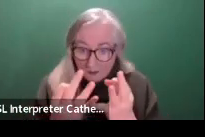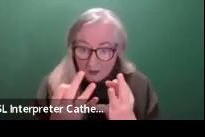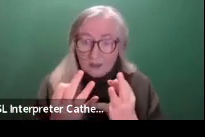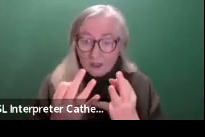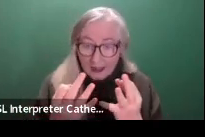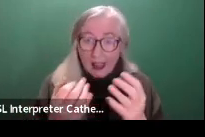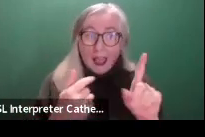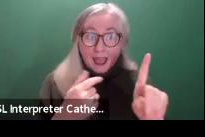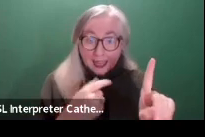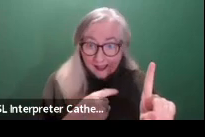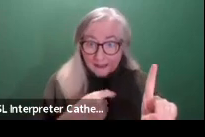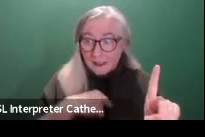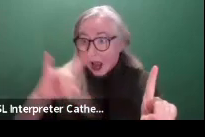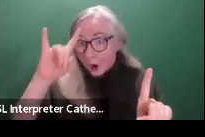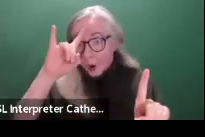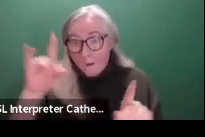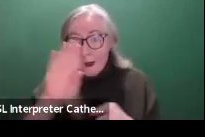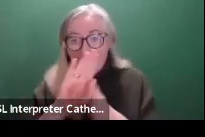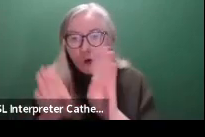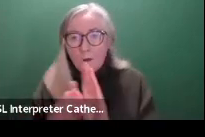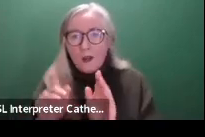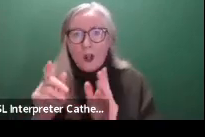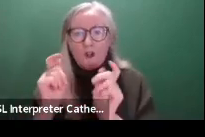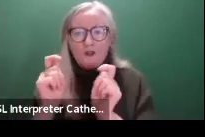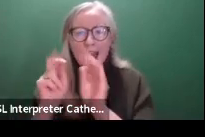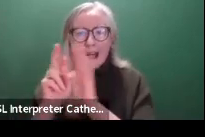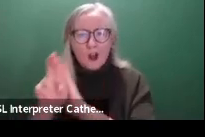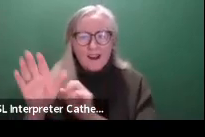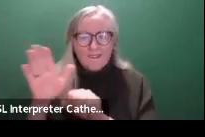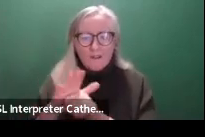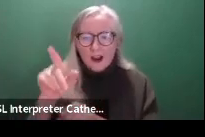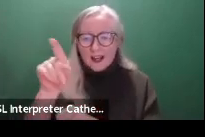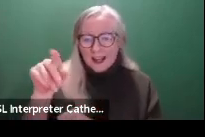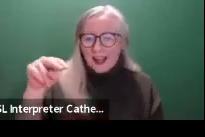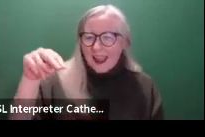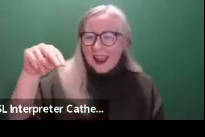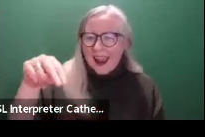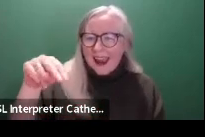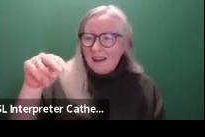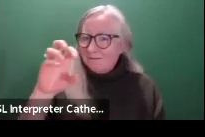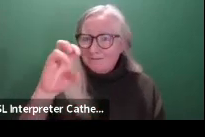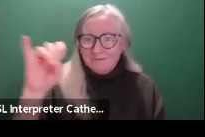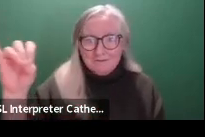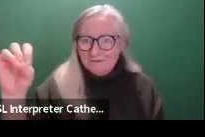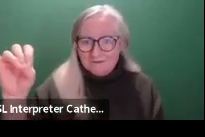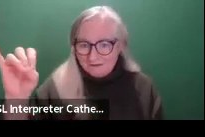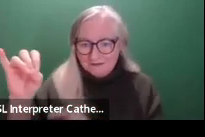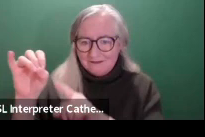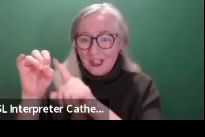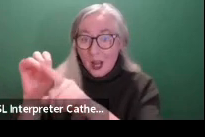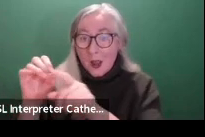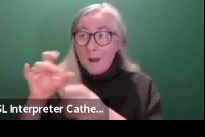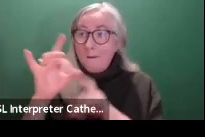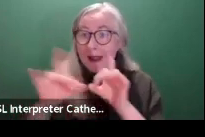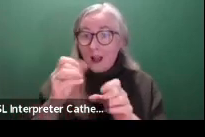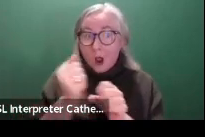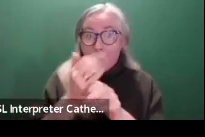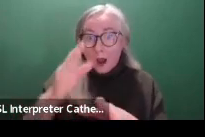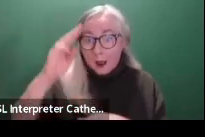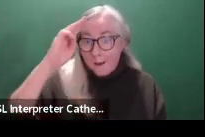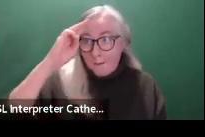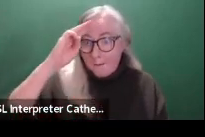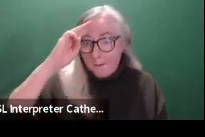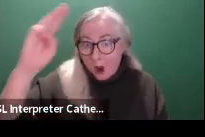also hoping to become a trainer for a company called Henpicked. And their mission is to make every employer in the UK